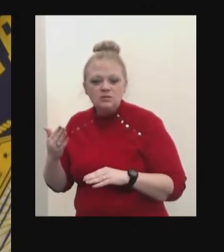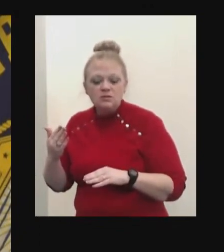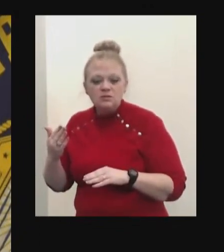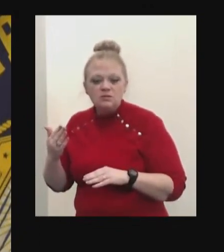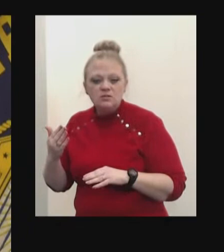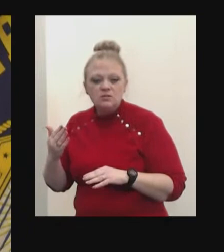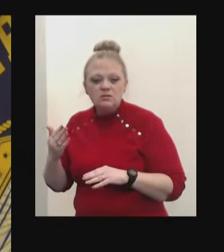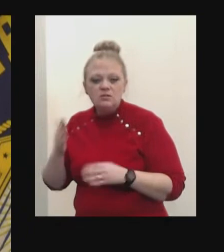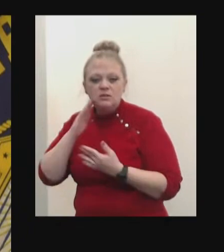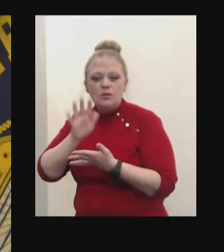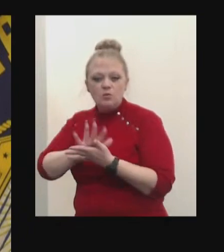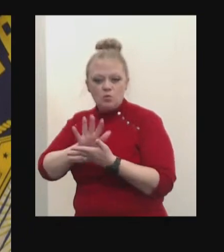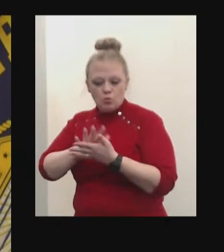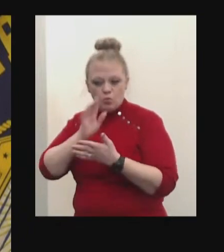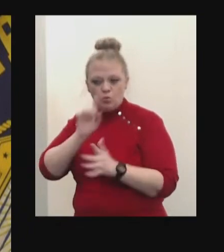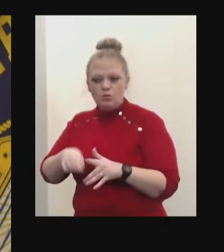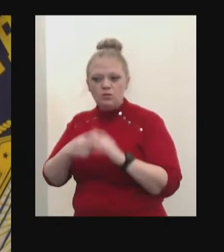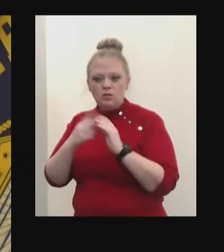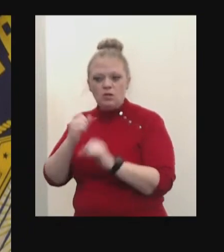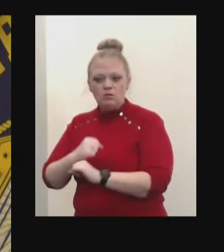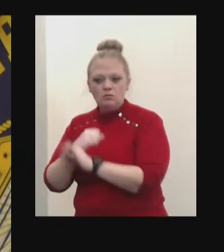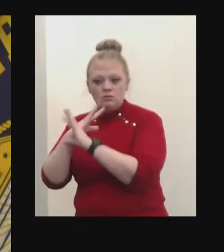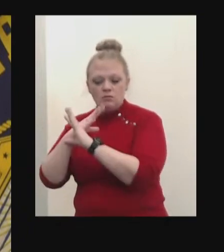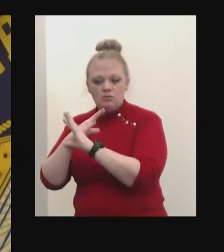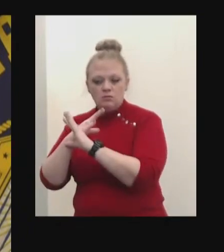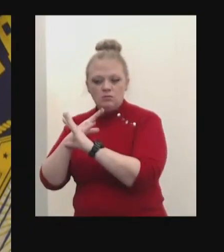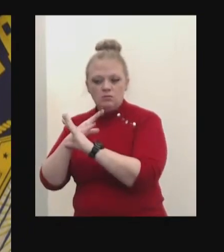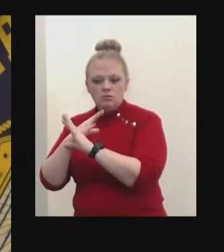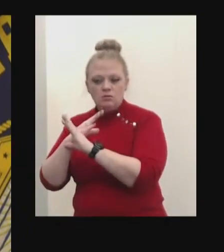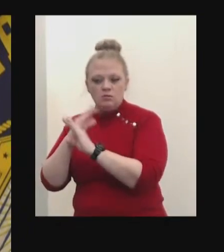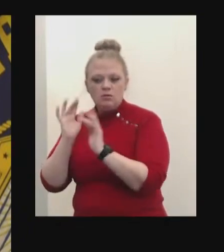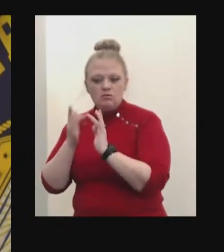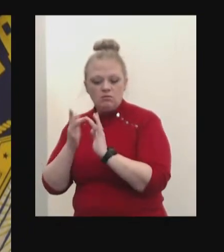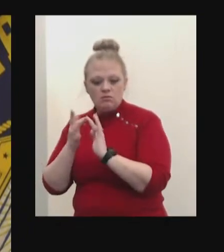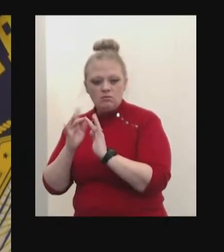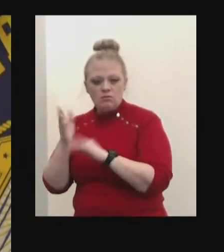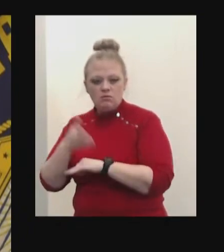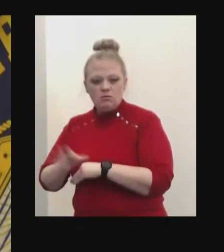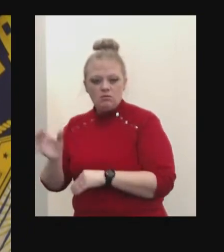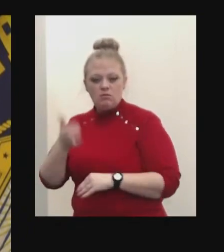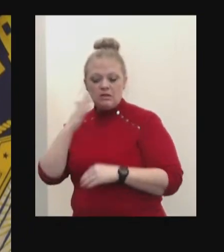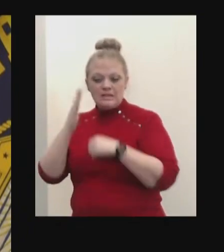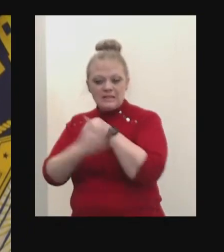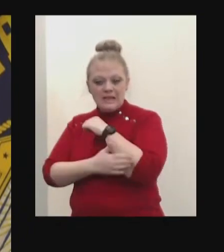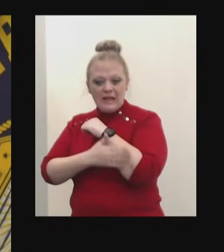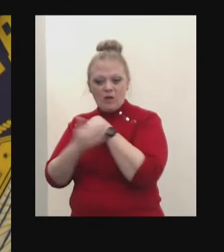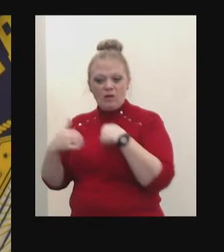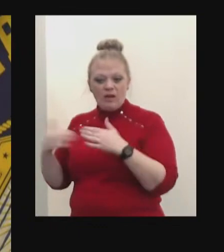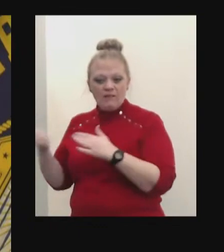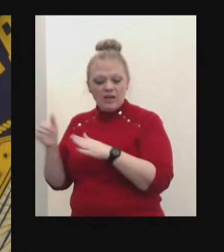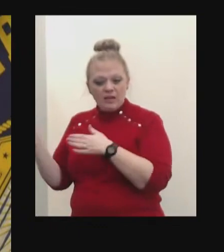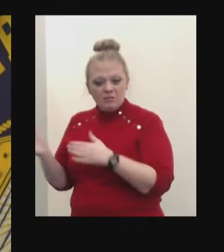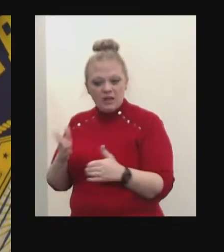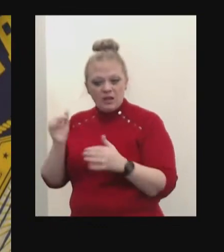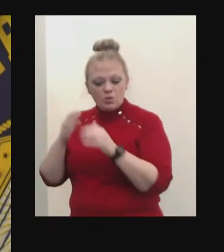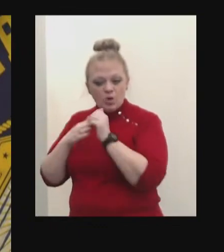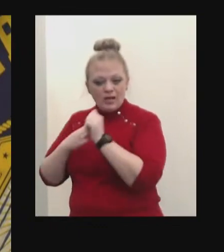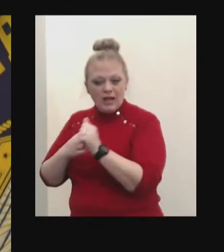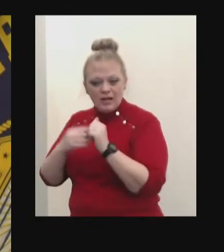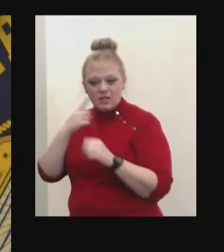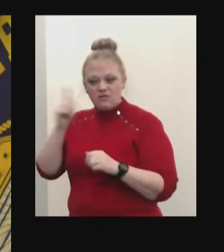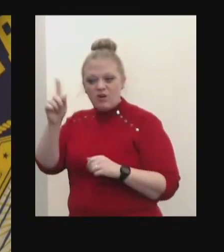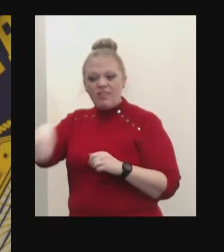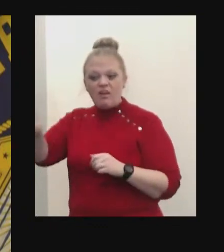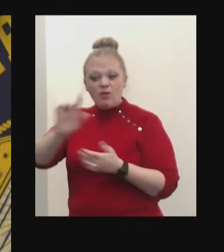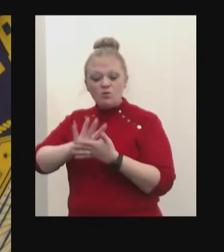the Christmas break. At this time, does the county have any plans or any guidance on the rest of the school districts, or